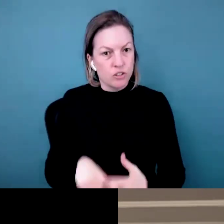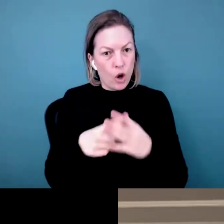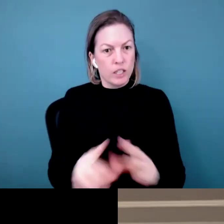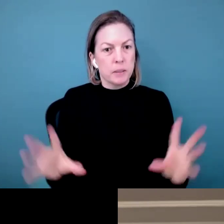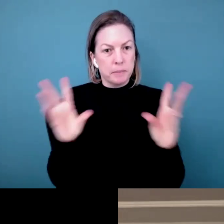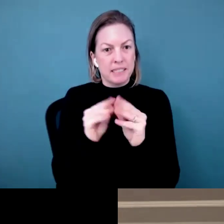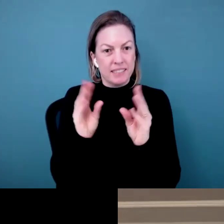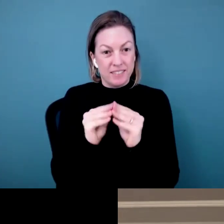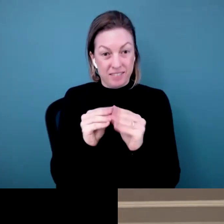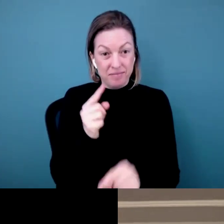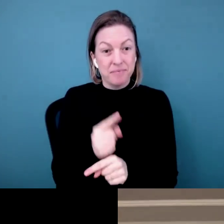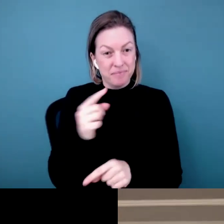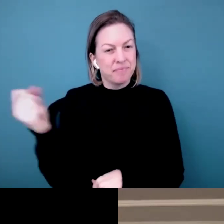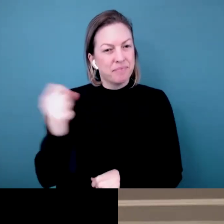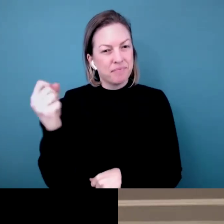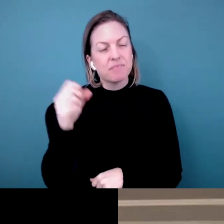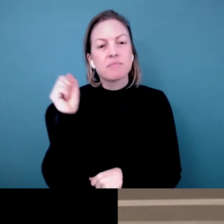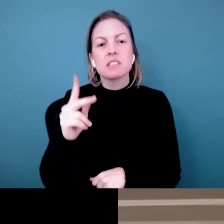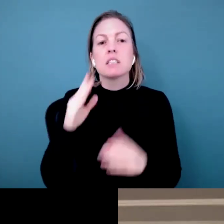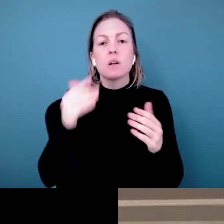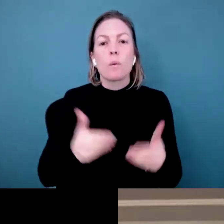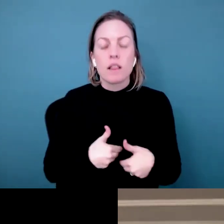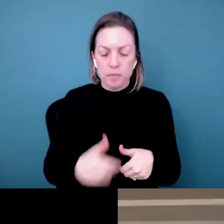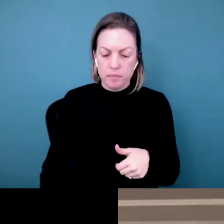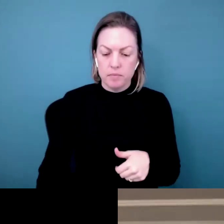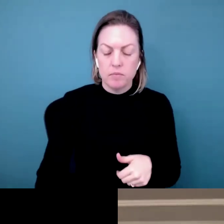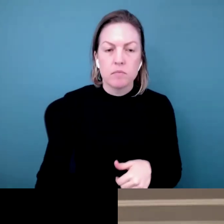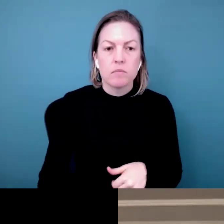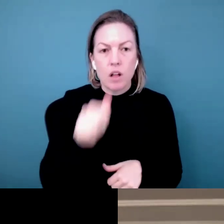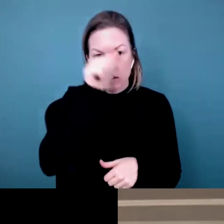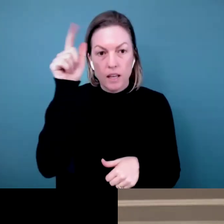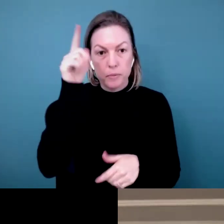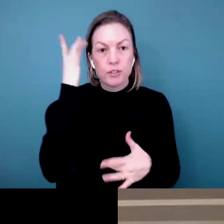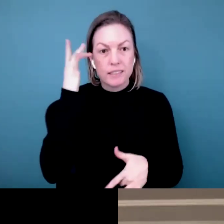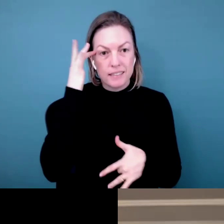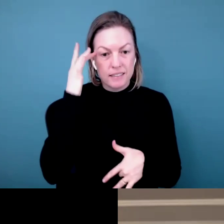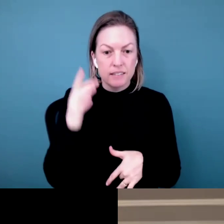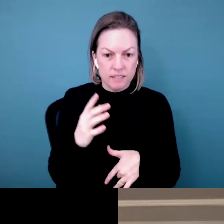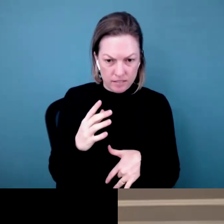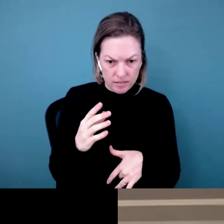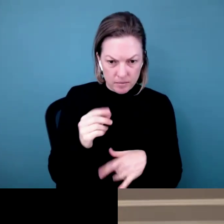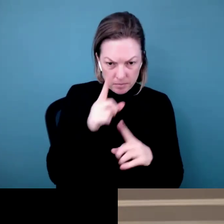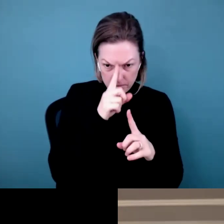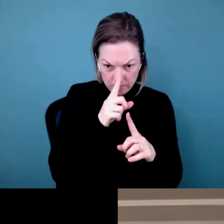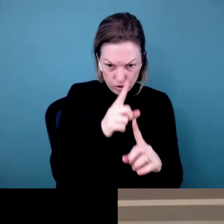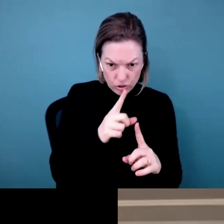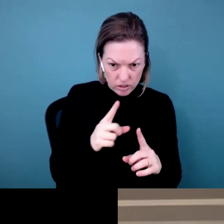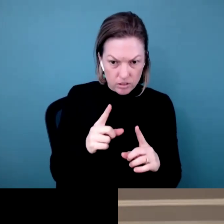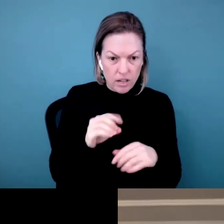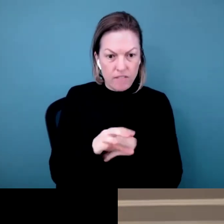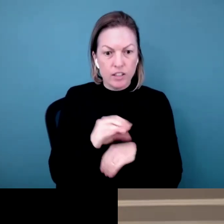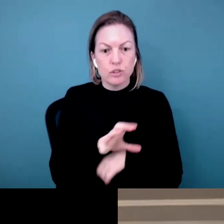Right? Yes. Okay. Welcome to the Alzheimer's Disease and Related Conditions Advisory Committee